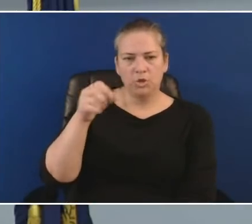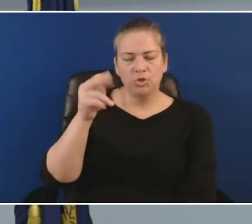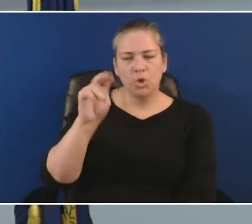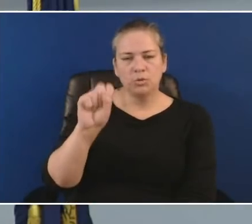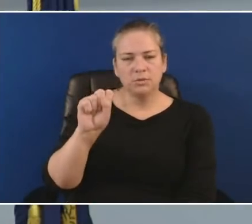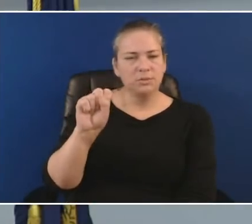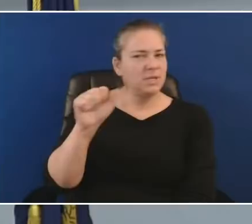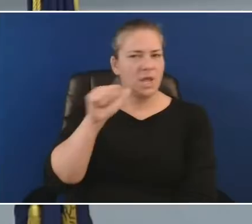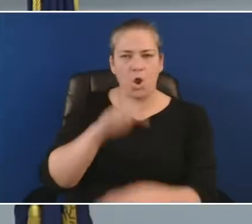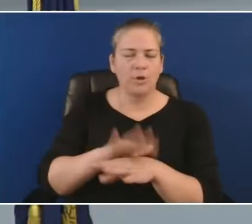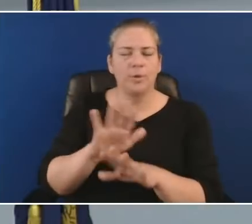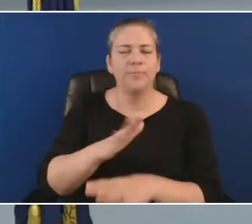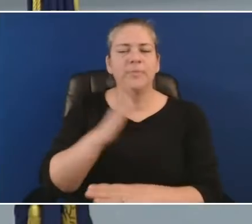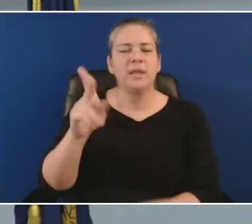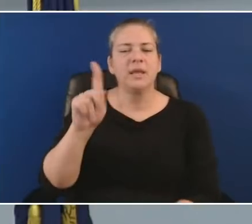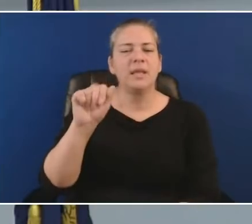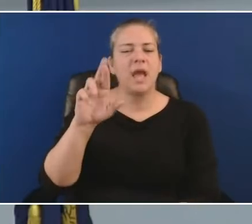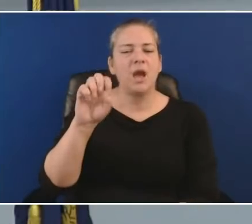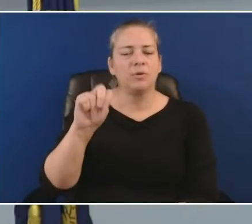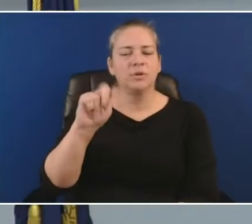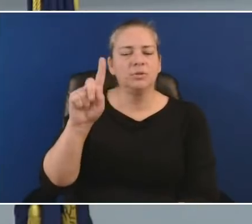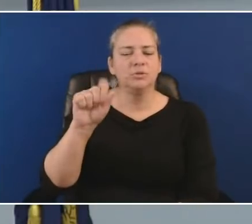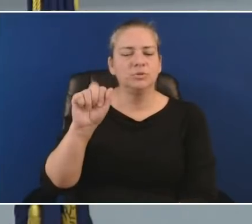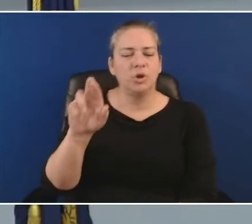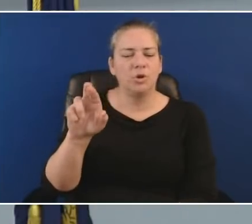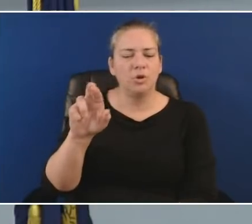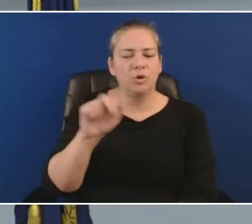Okay, Karen Czar.